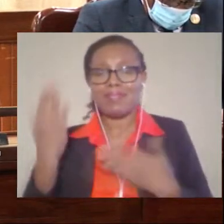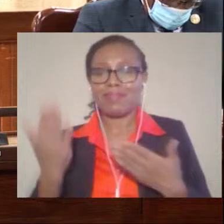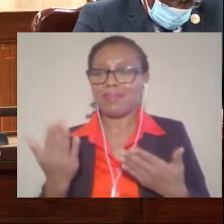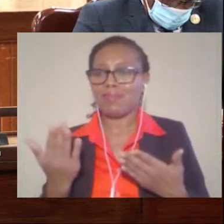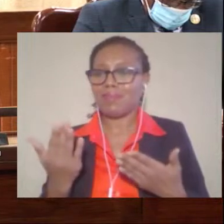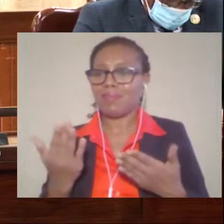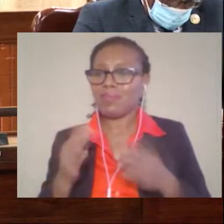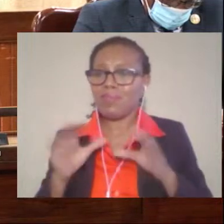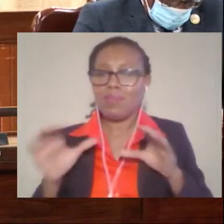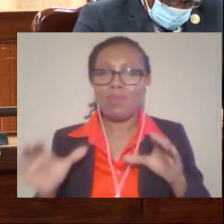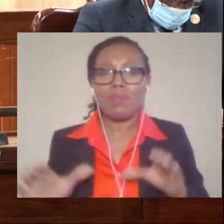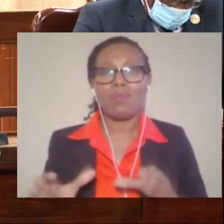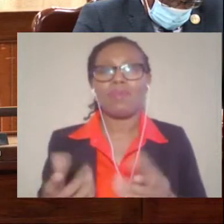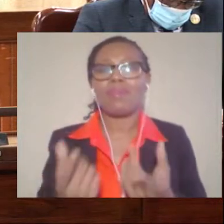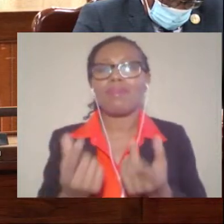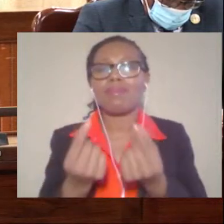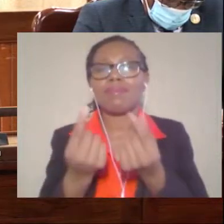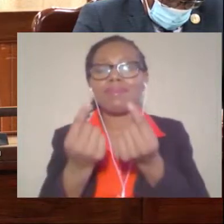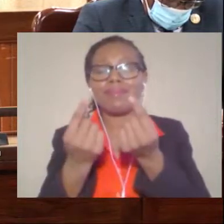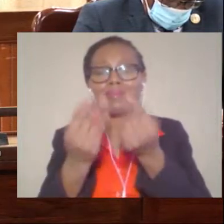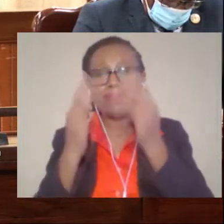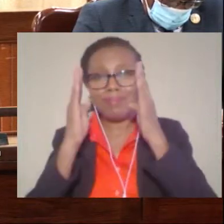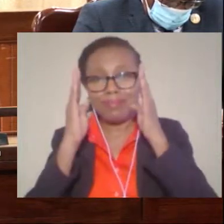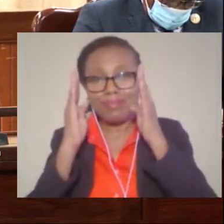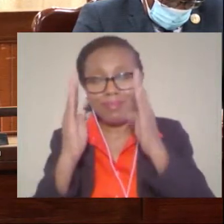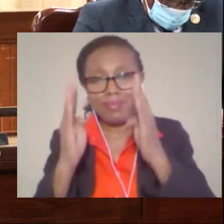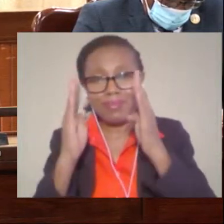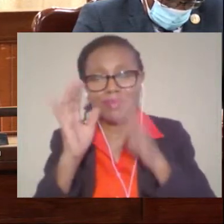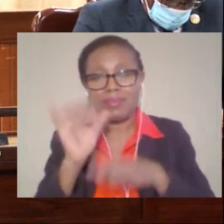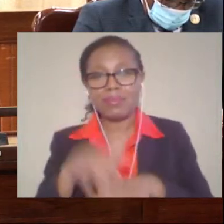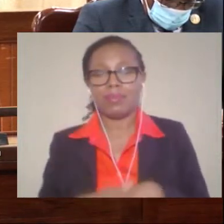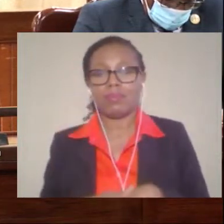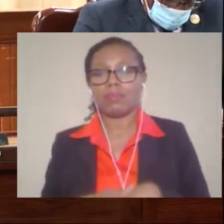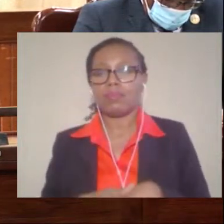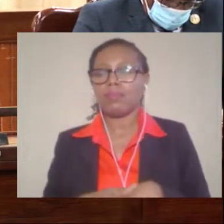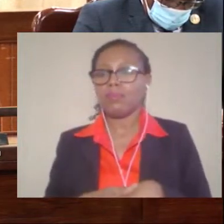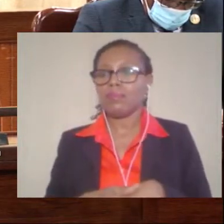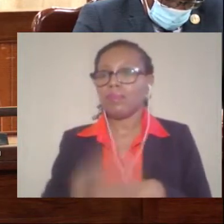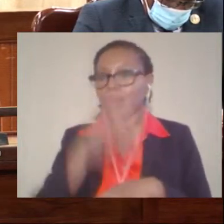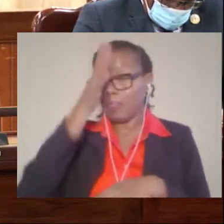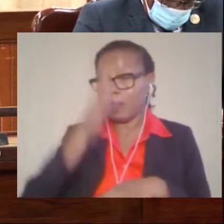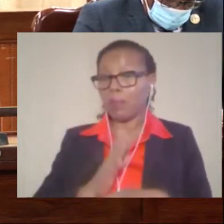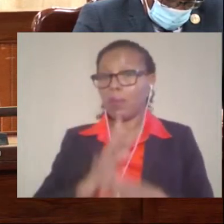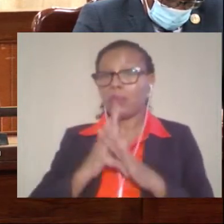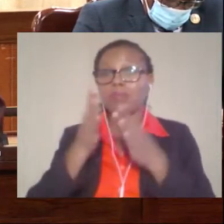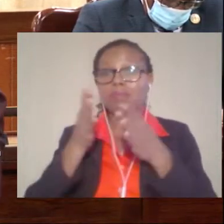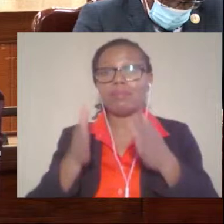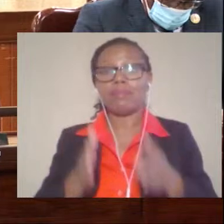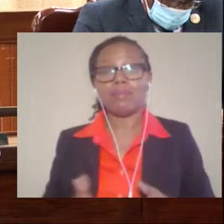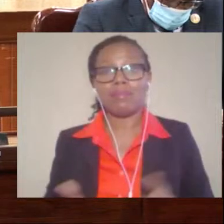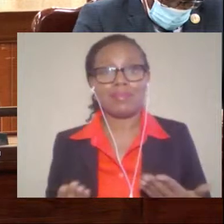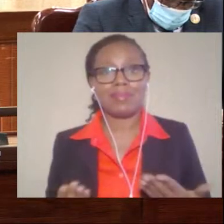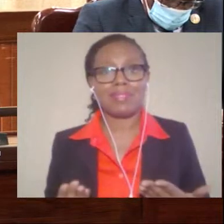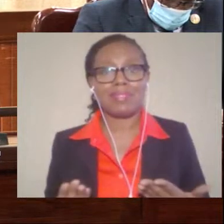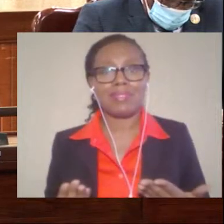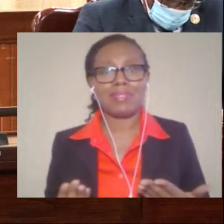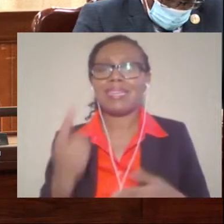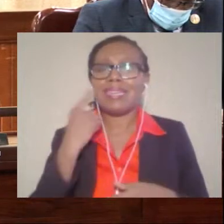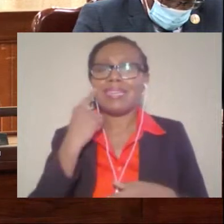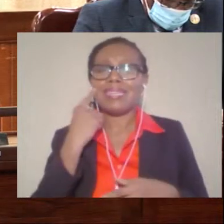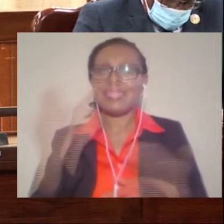issues. Mr. Speaker, the discussion now is about the burial site of